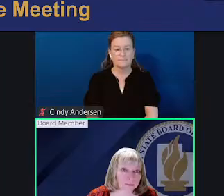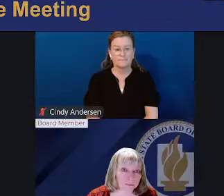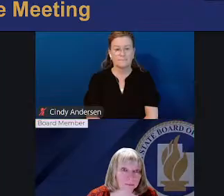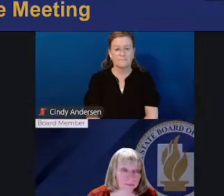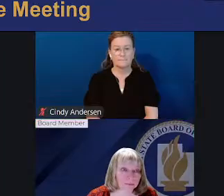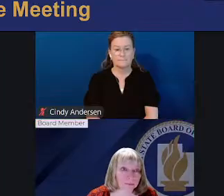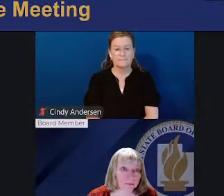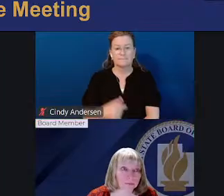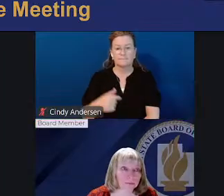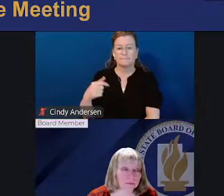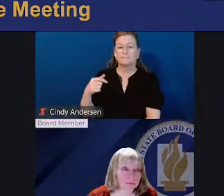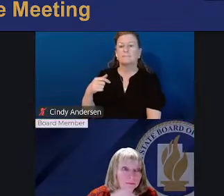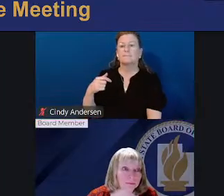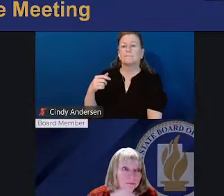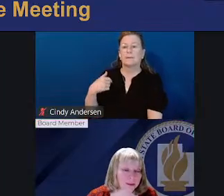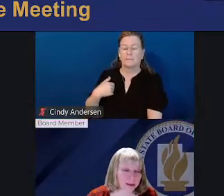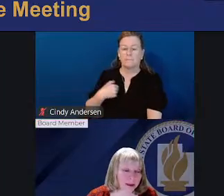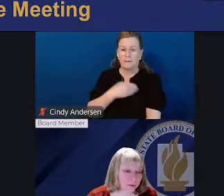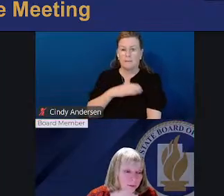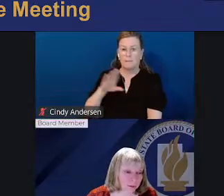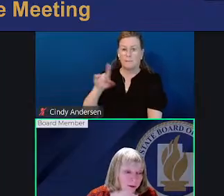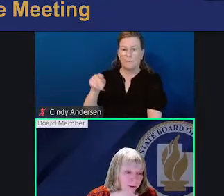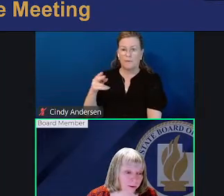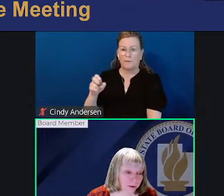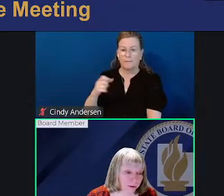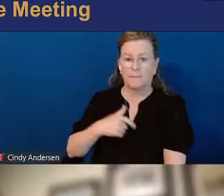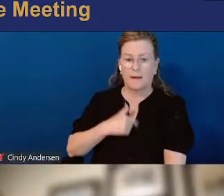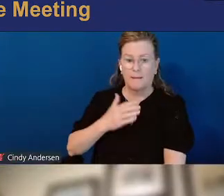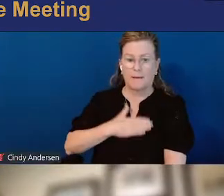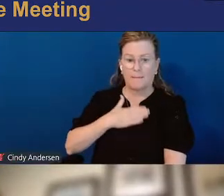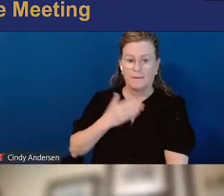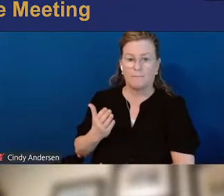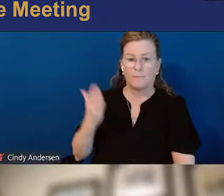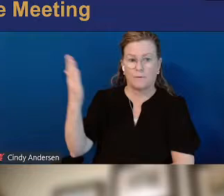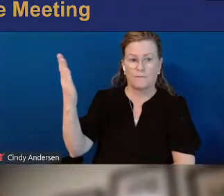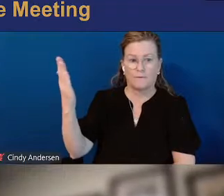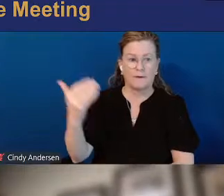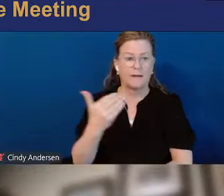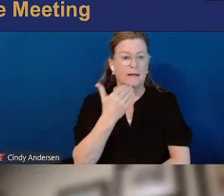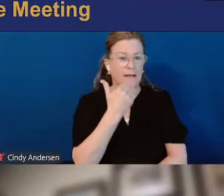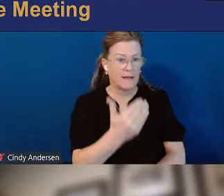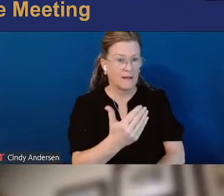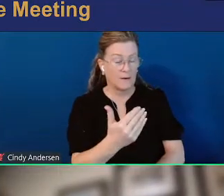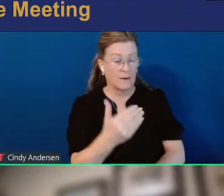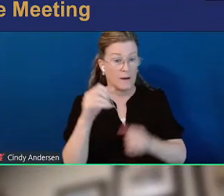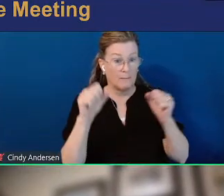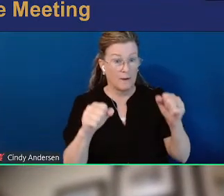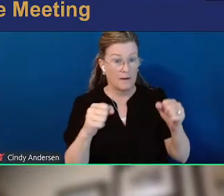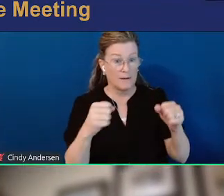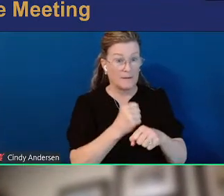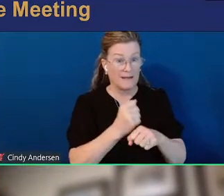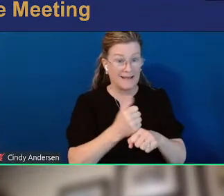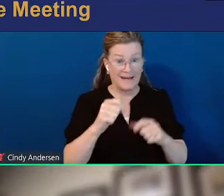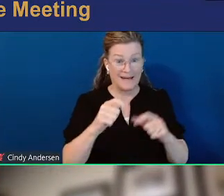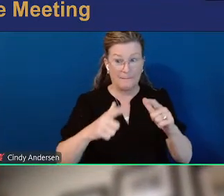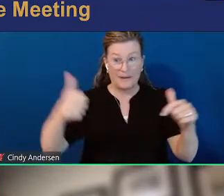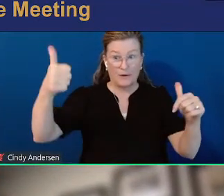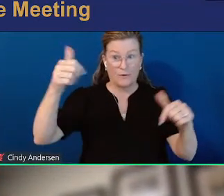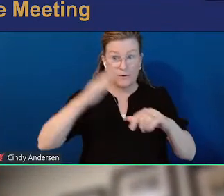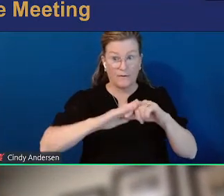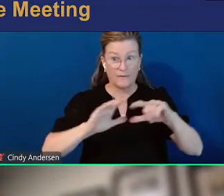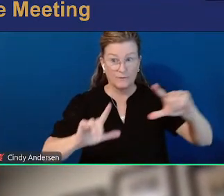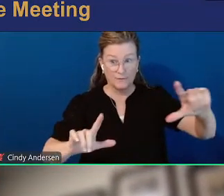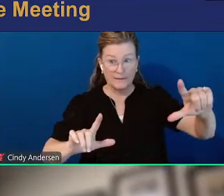I'm happy to make that motion. Thank you, Member Booth. Is it possible to make it any larger on the